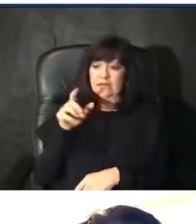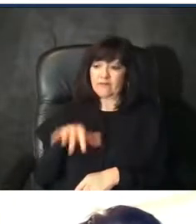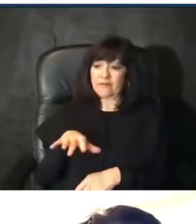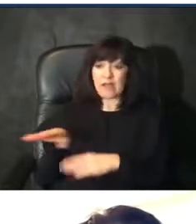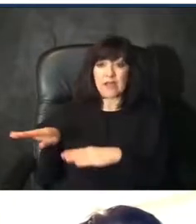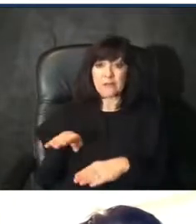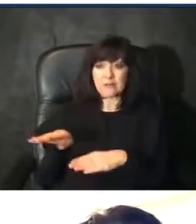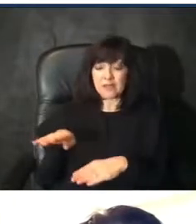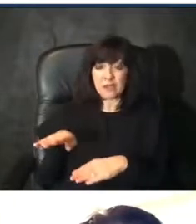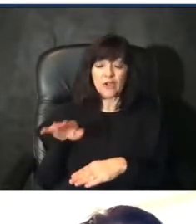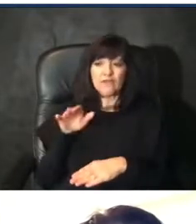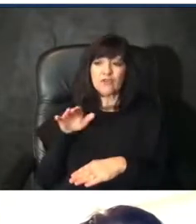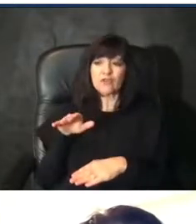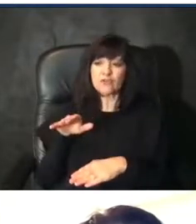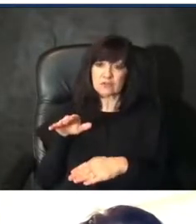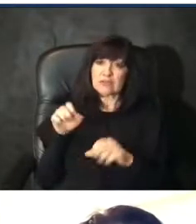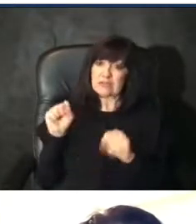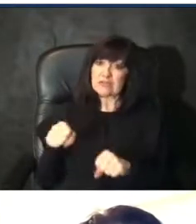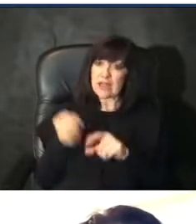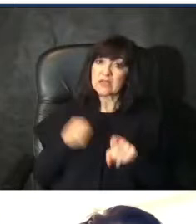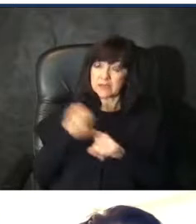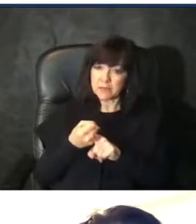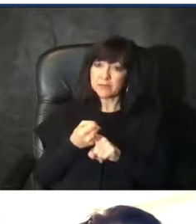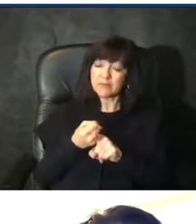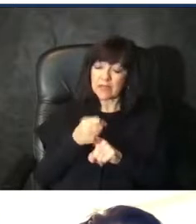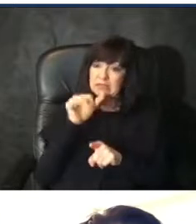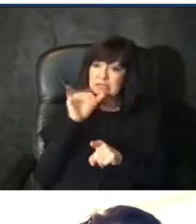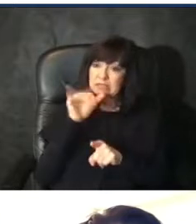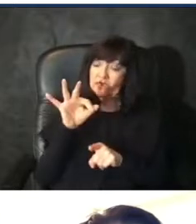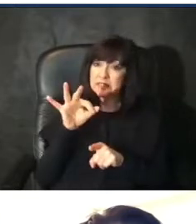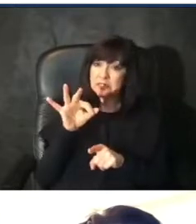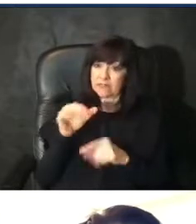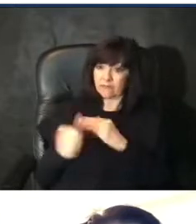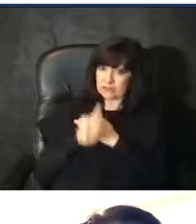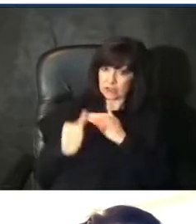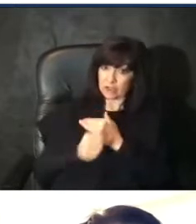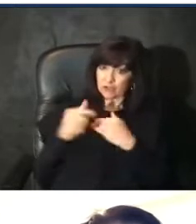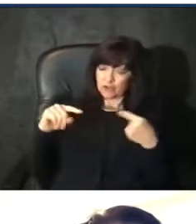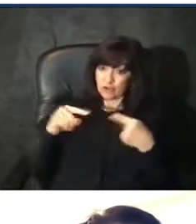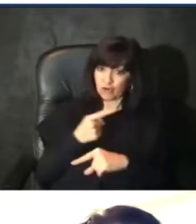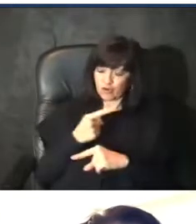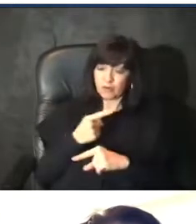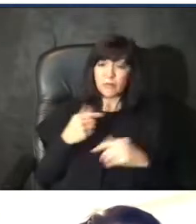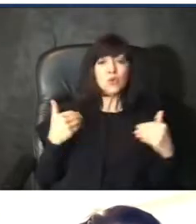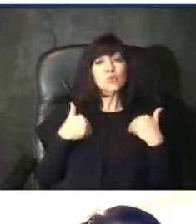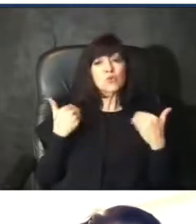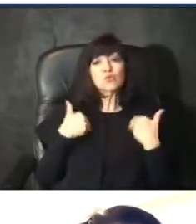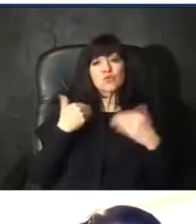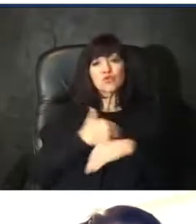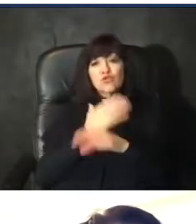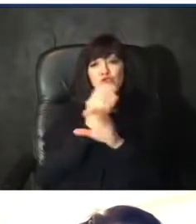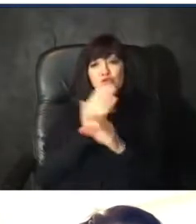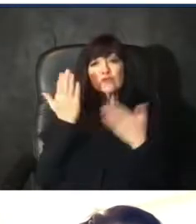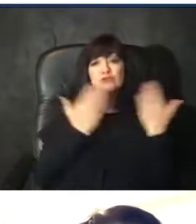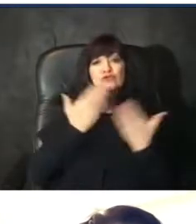of harm, it's really important that we're reaching out to professionals who can help. The youth crisis services are available 24/7